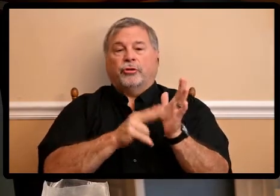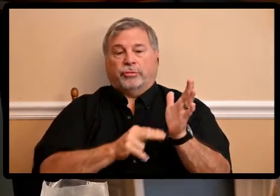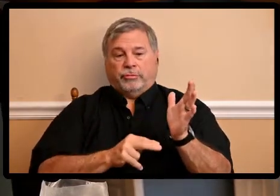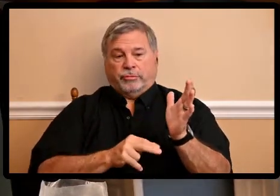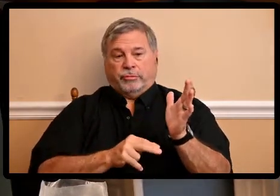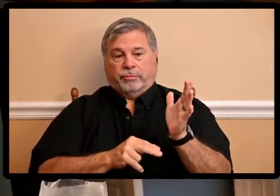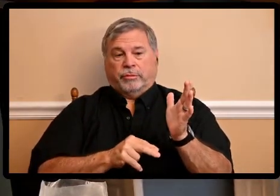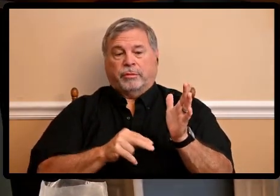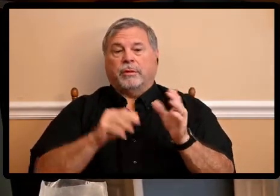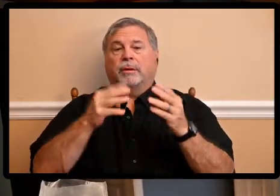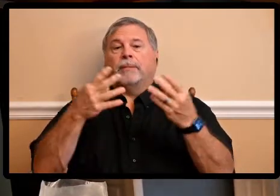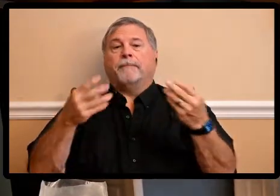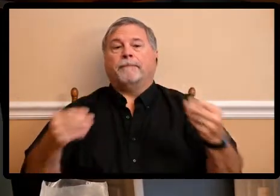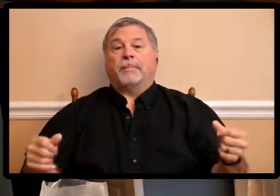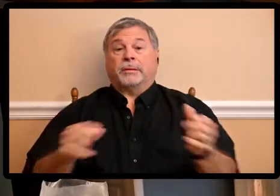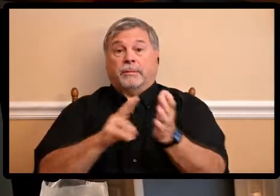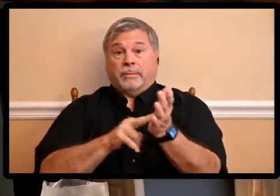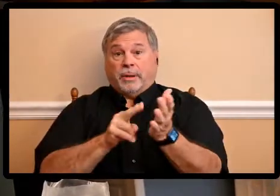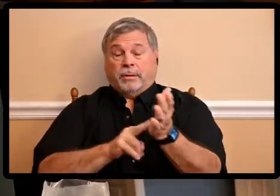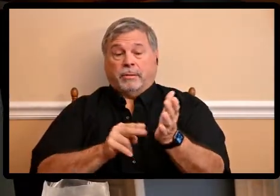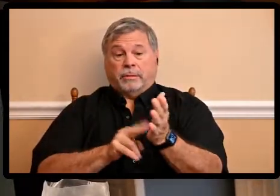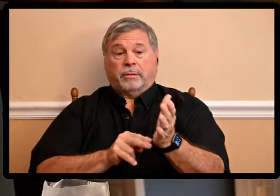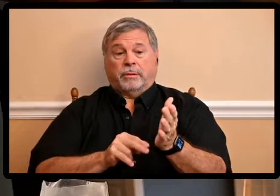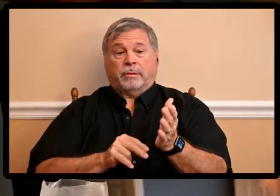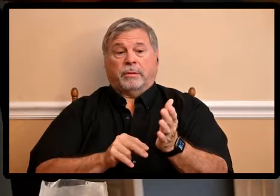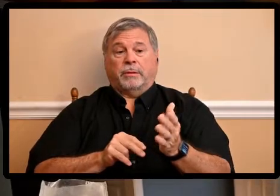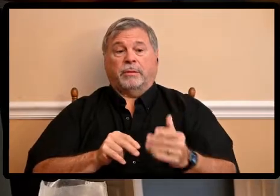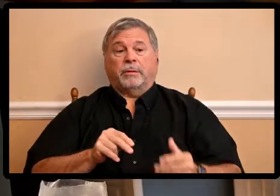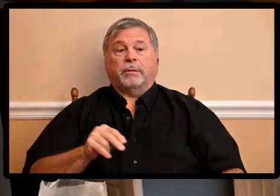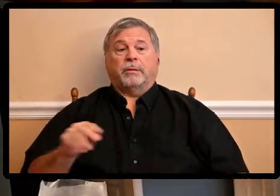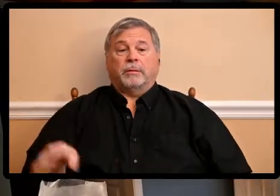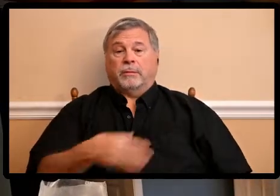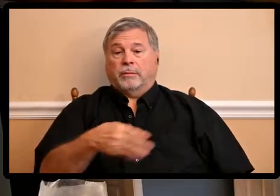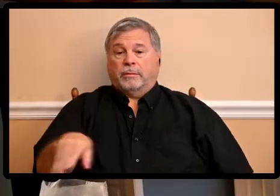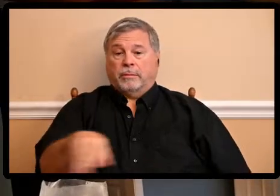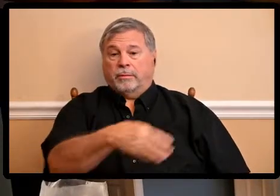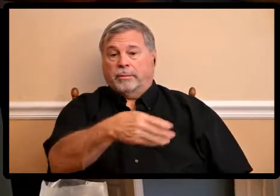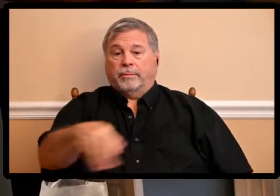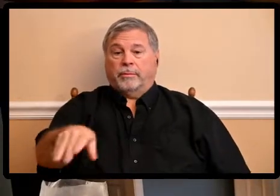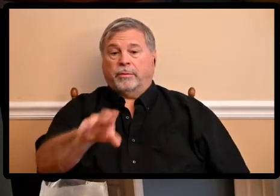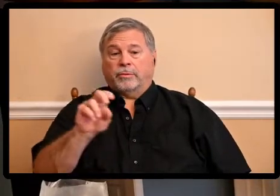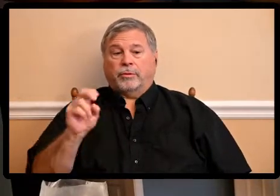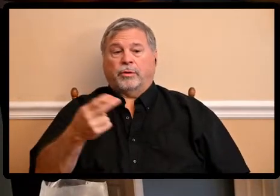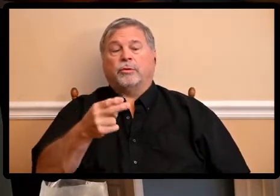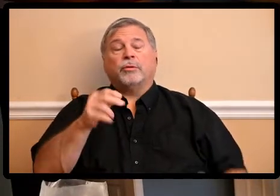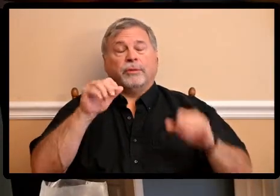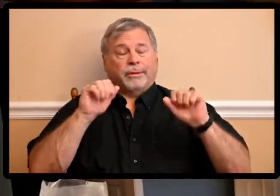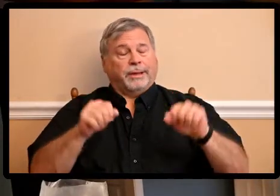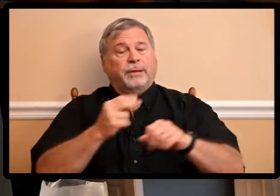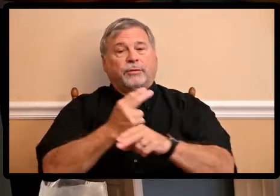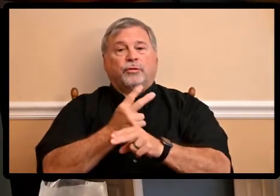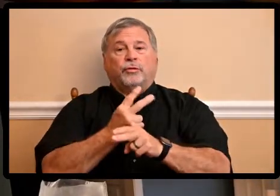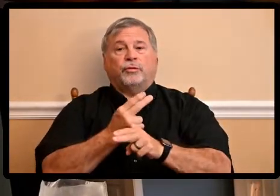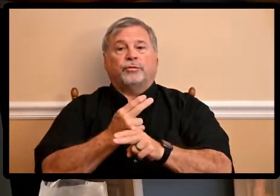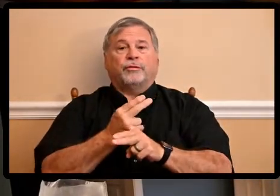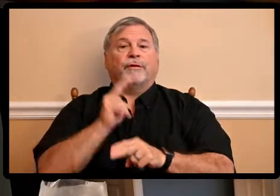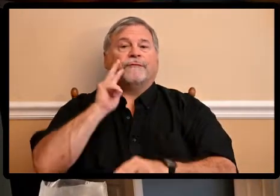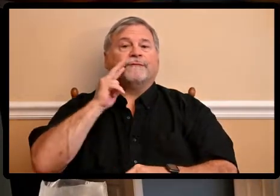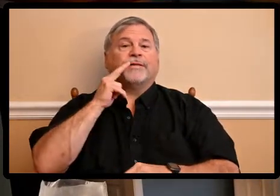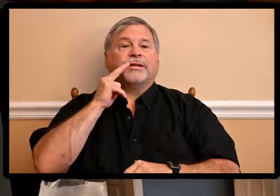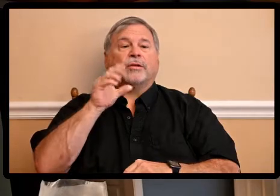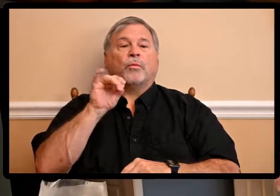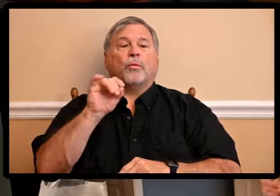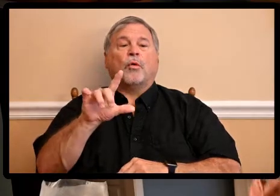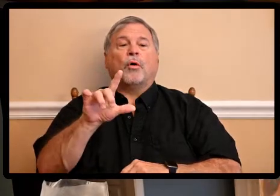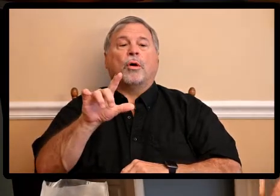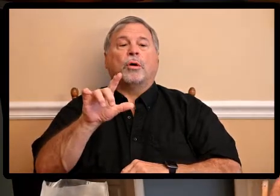just melted butter, and put it on this dough. Now you could use your vegetable oil. And